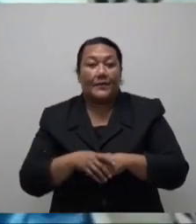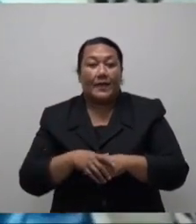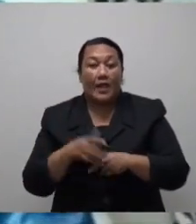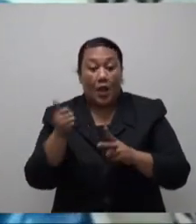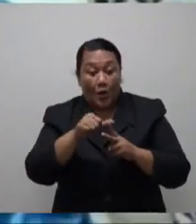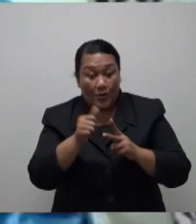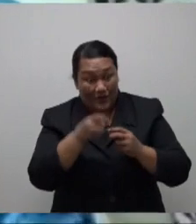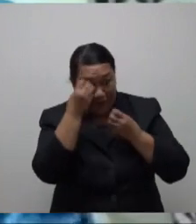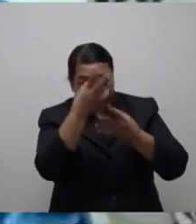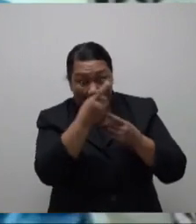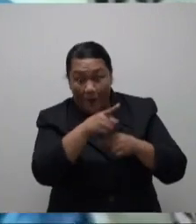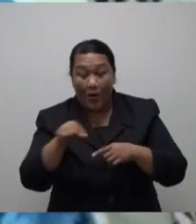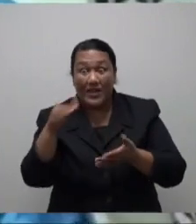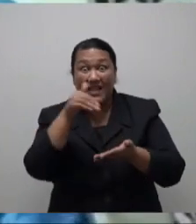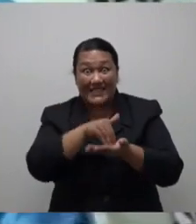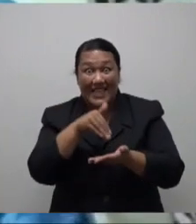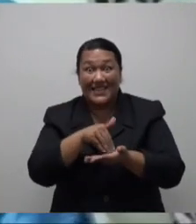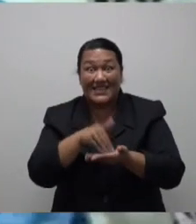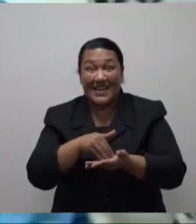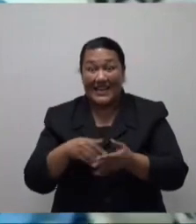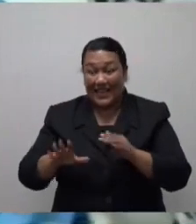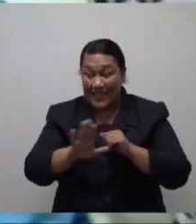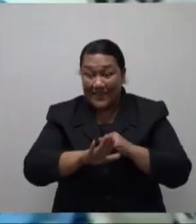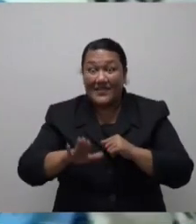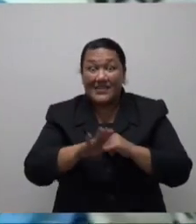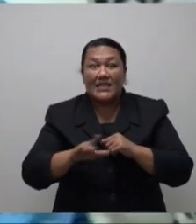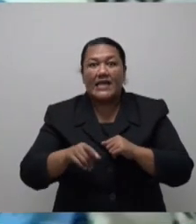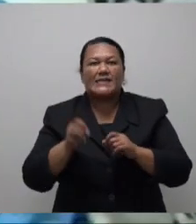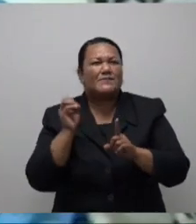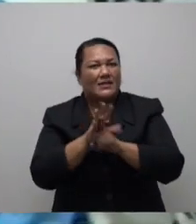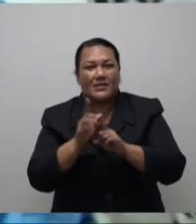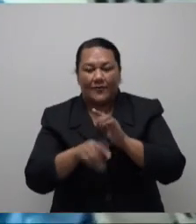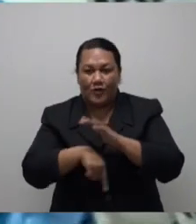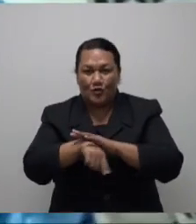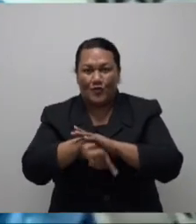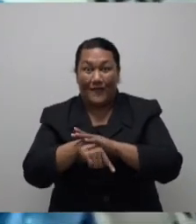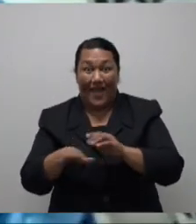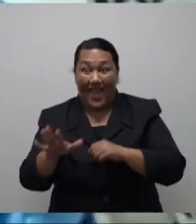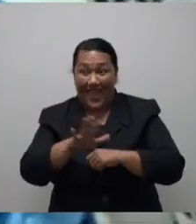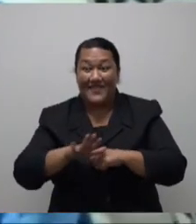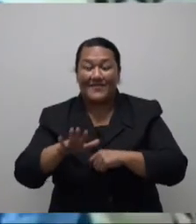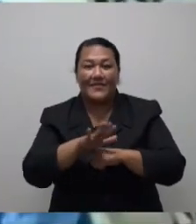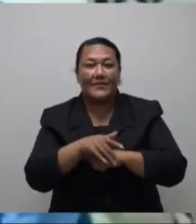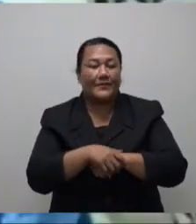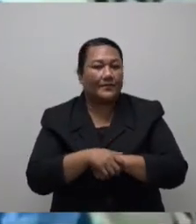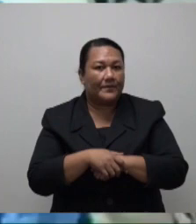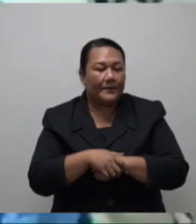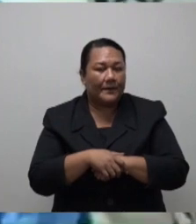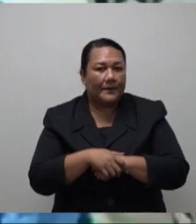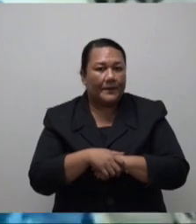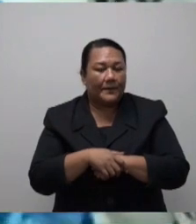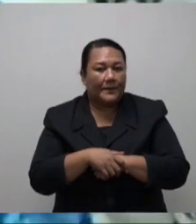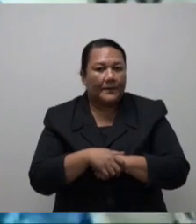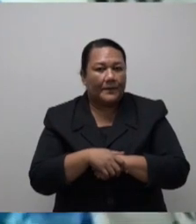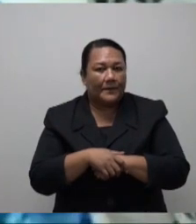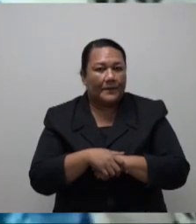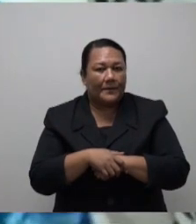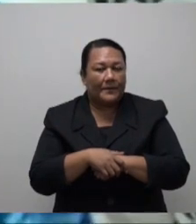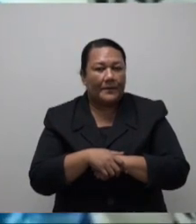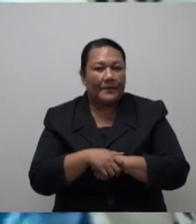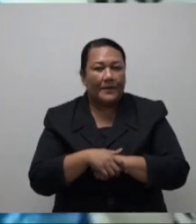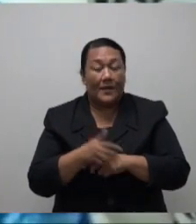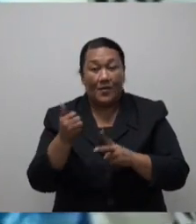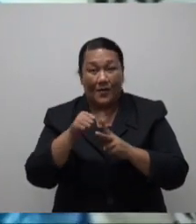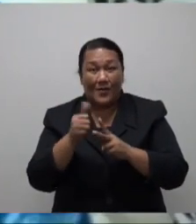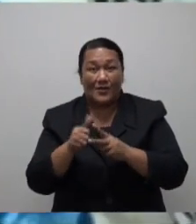particular the Suva area. We have mobilized staff and the North to assist